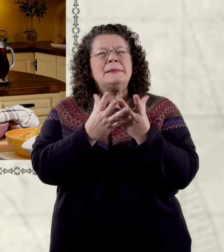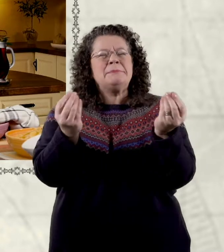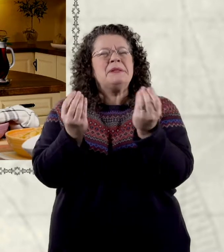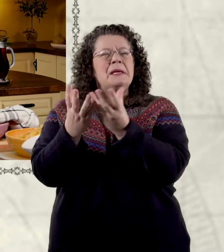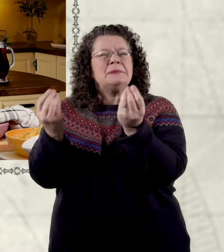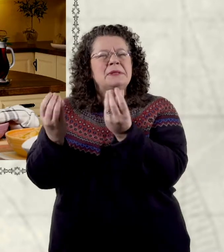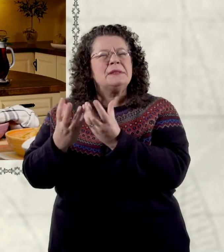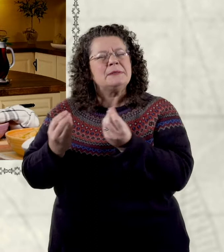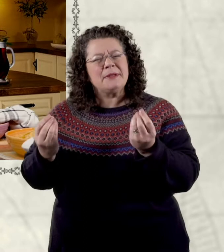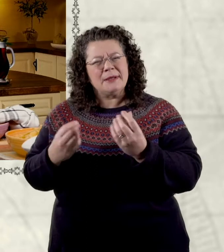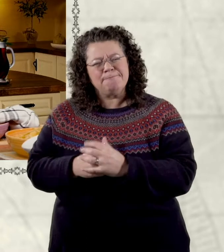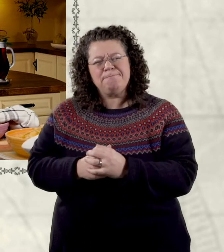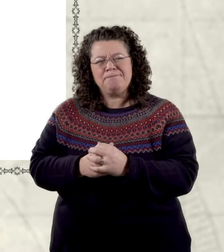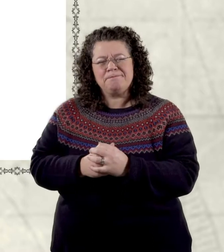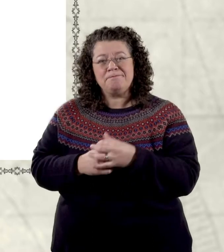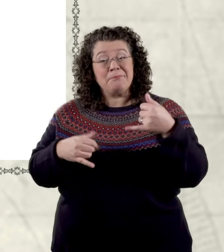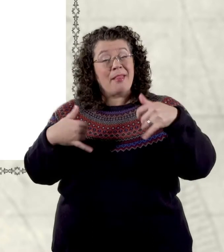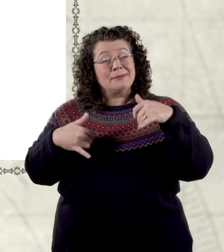but disappeared.